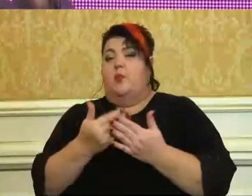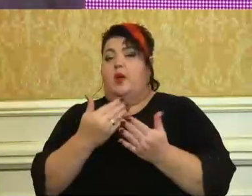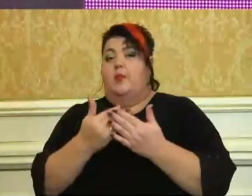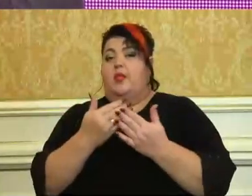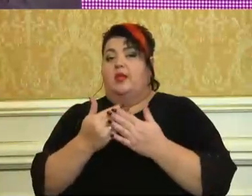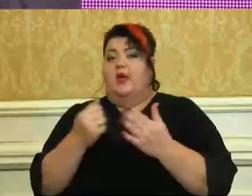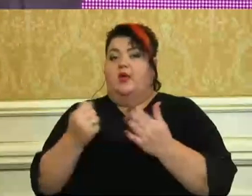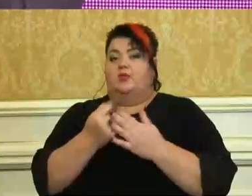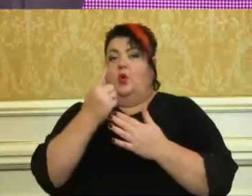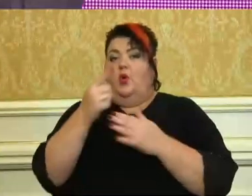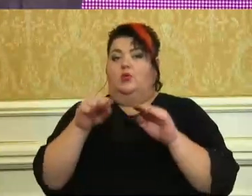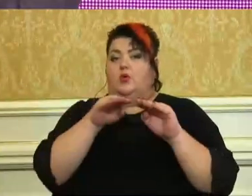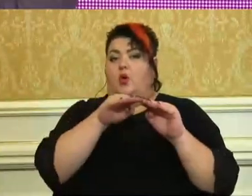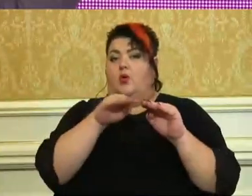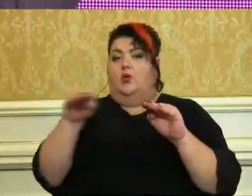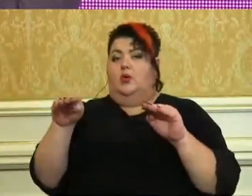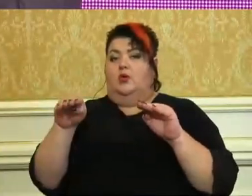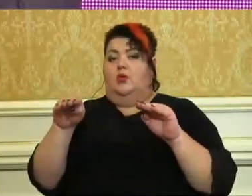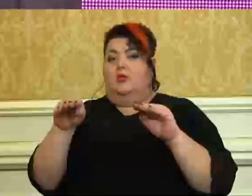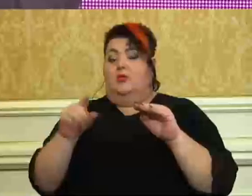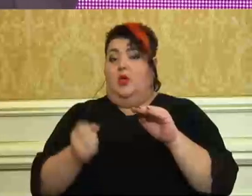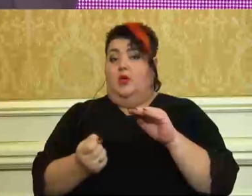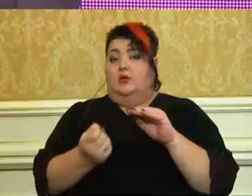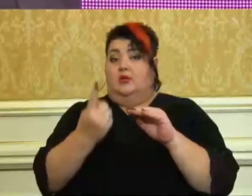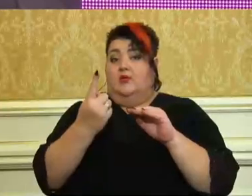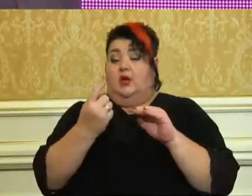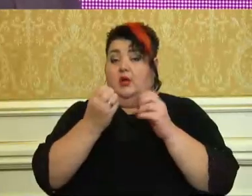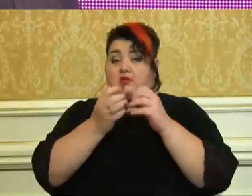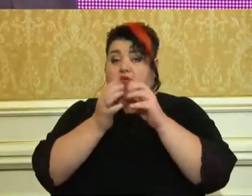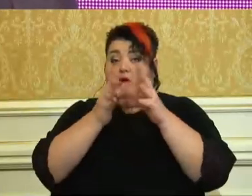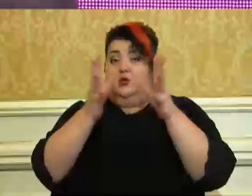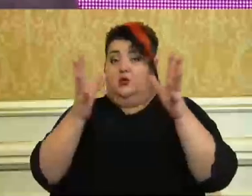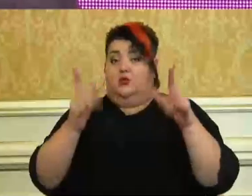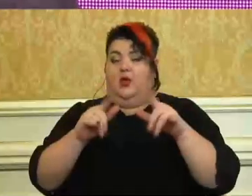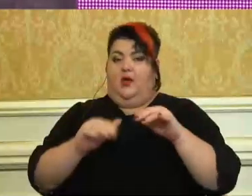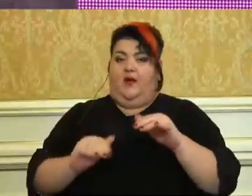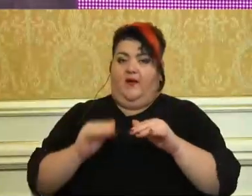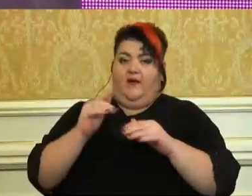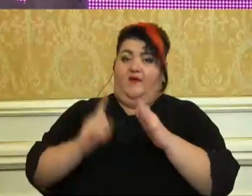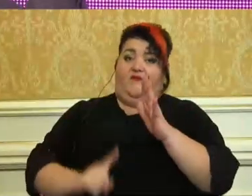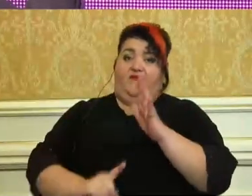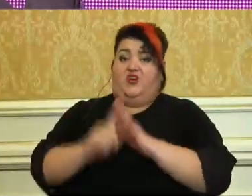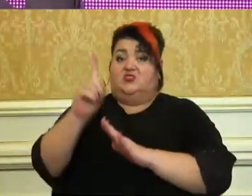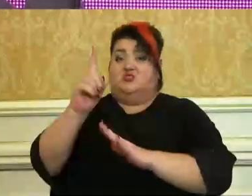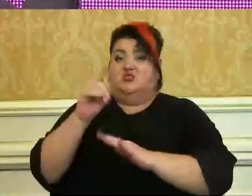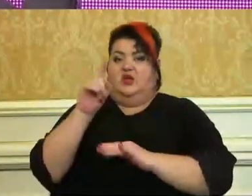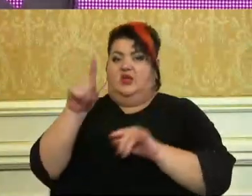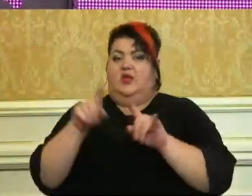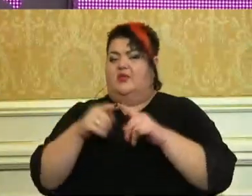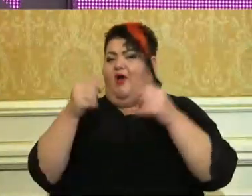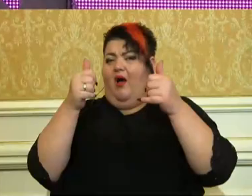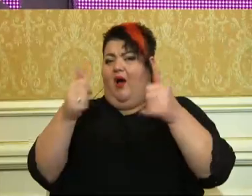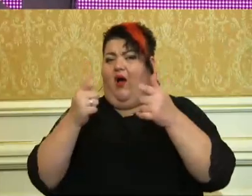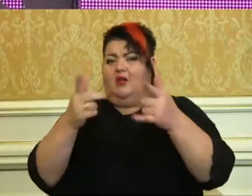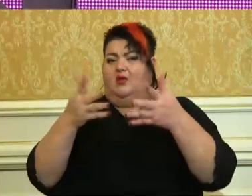one poppy shoots up. And that poppy sticks out because it's so out of line with the rest of the poppies